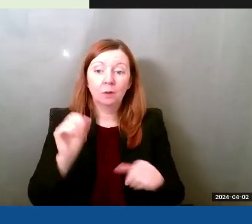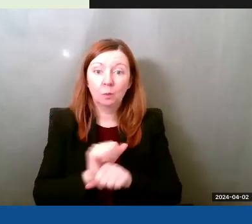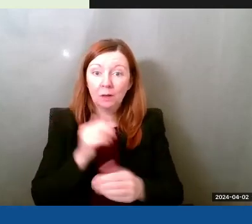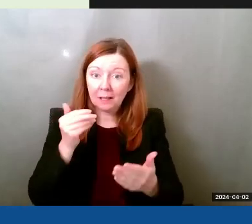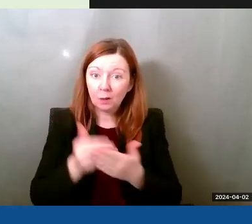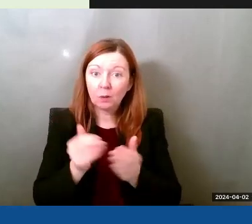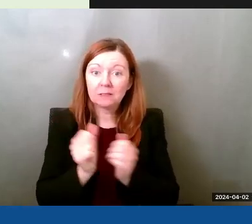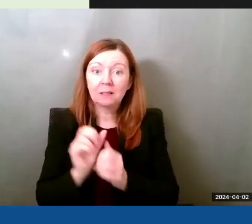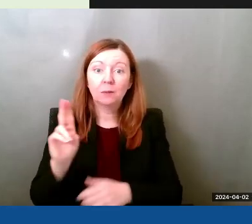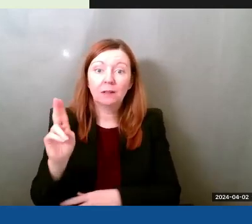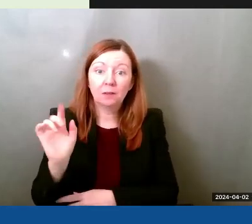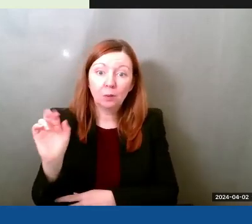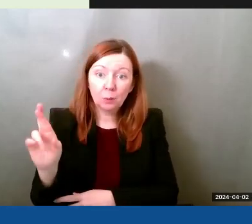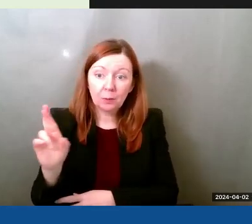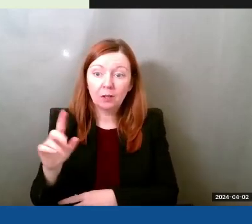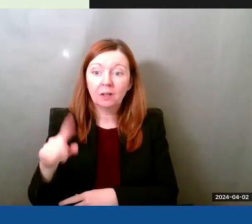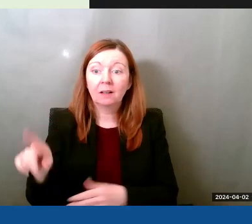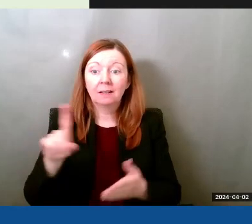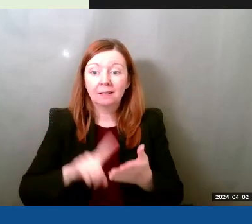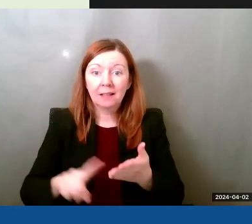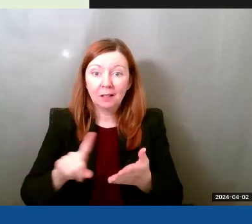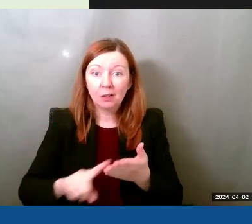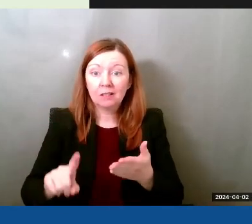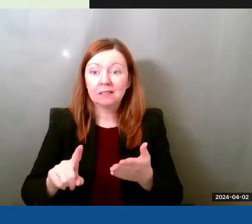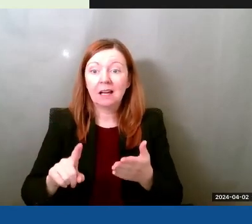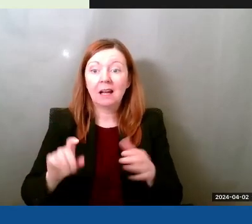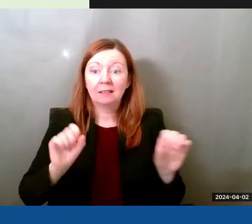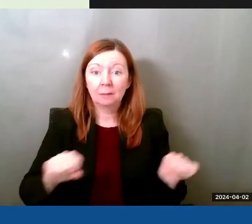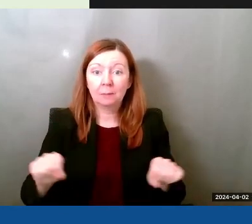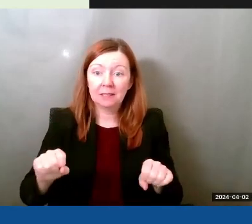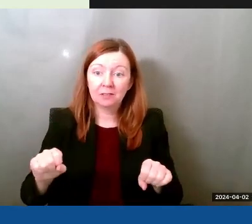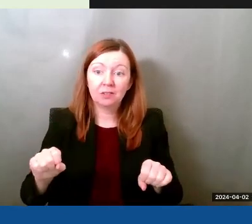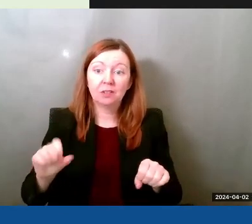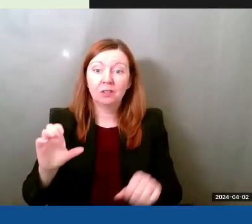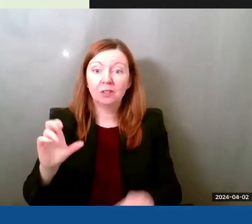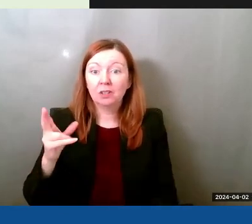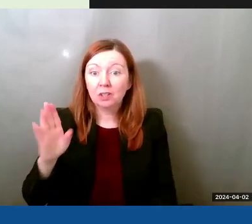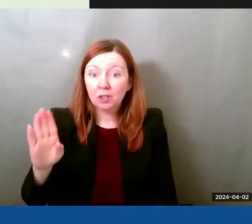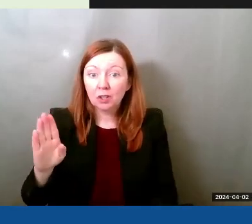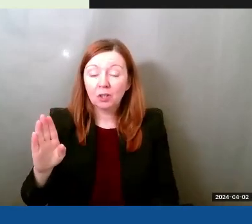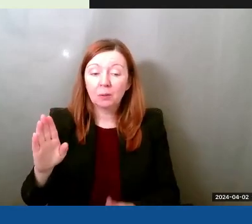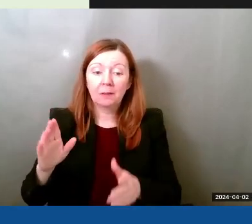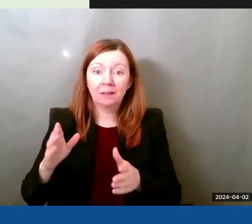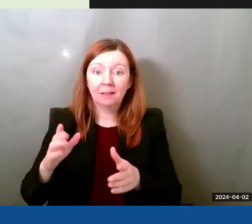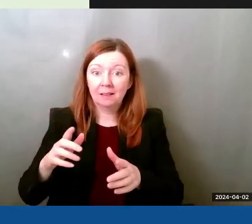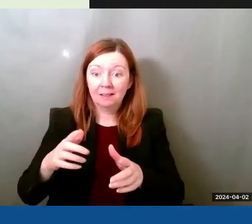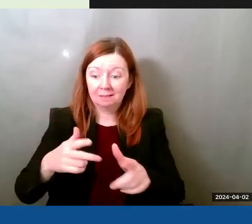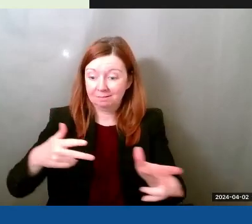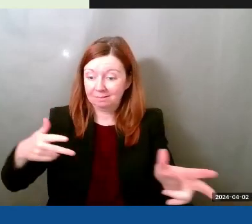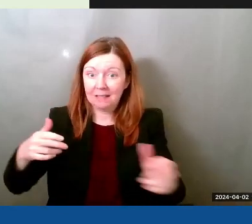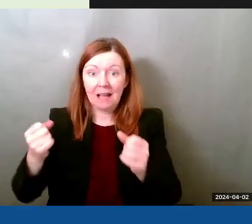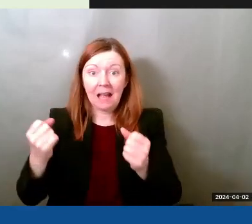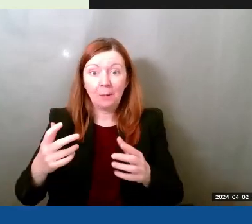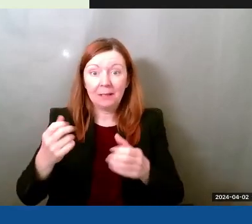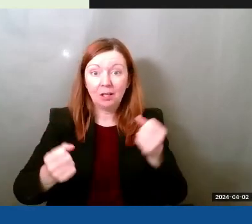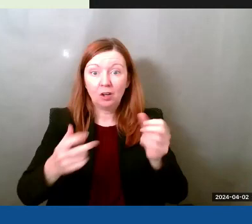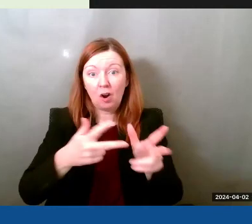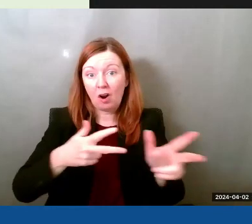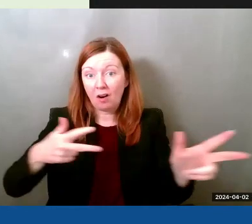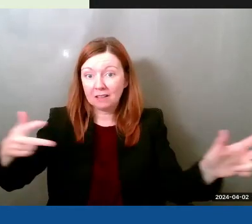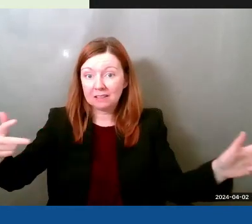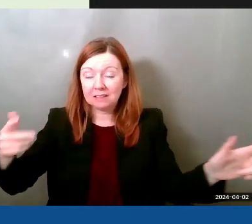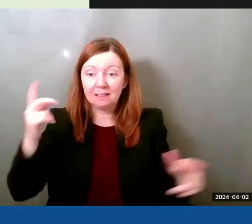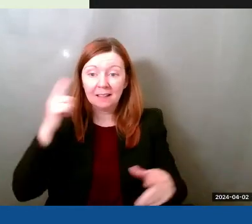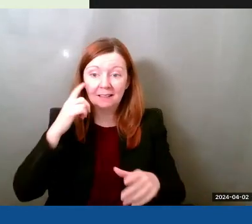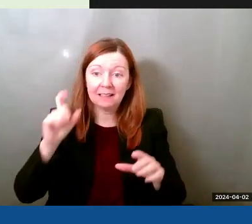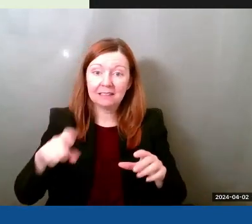Uber, they looked at the potential curb length, the queuing space, how many cars they think is necessary for